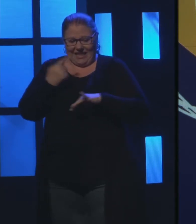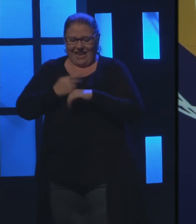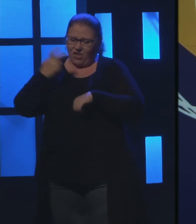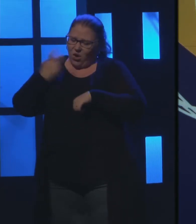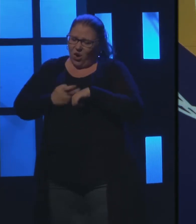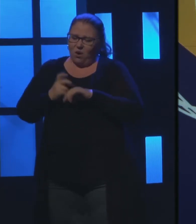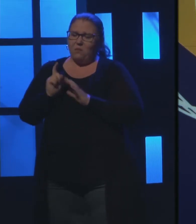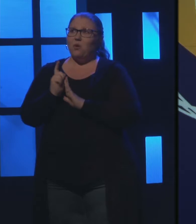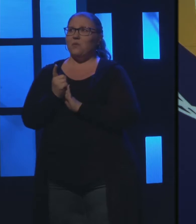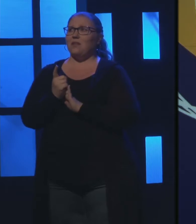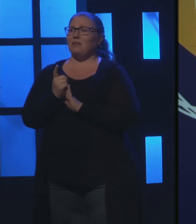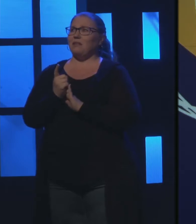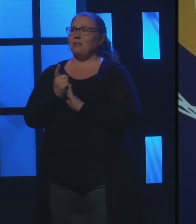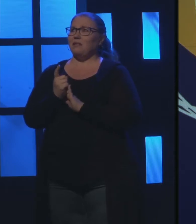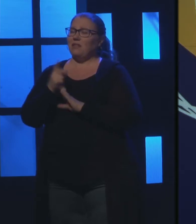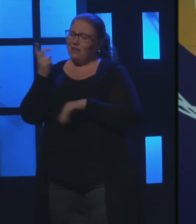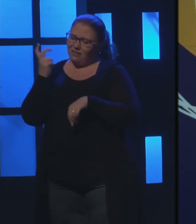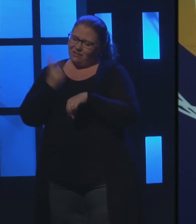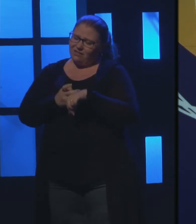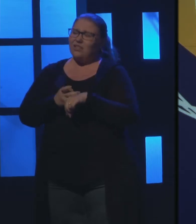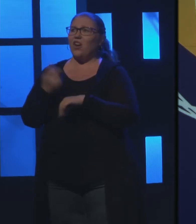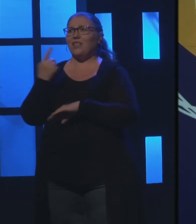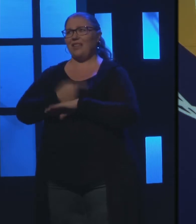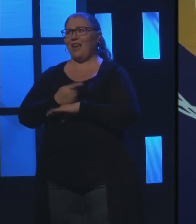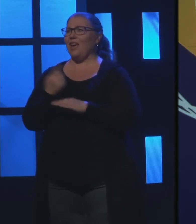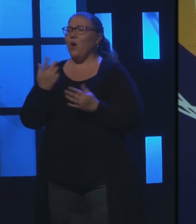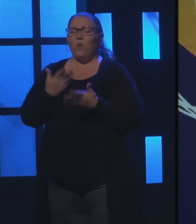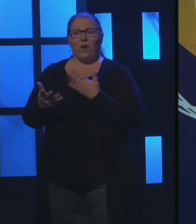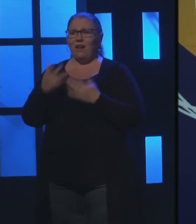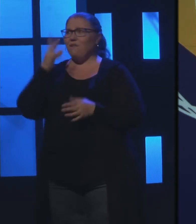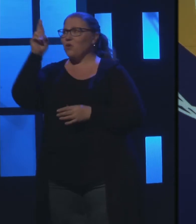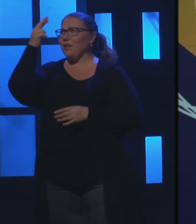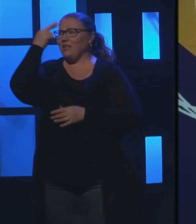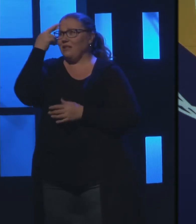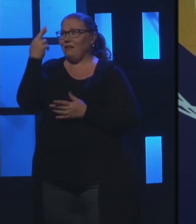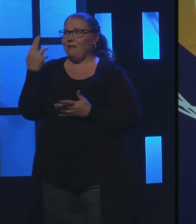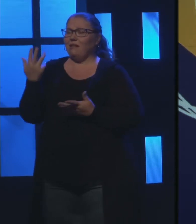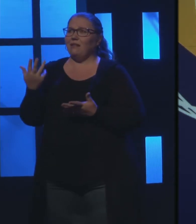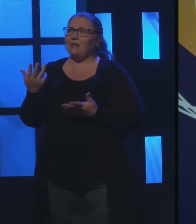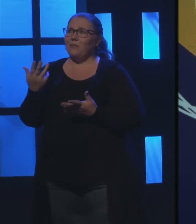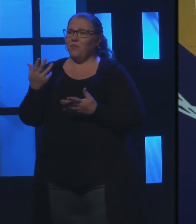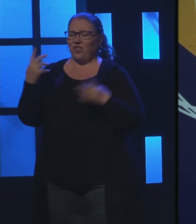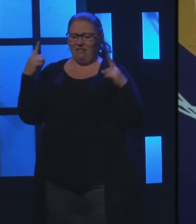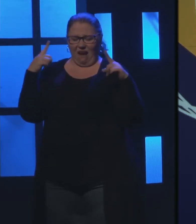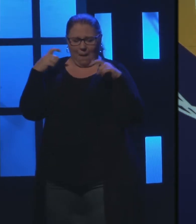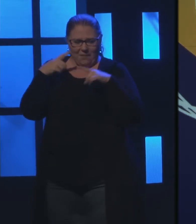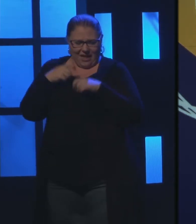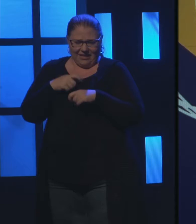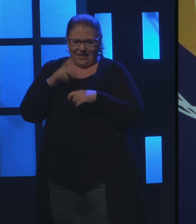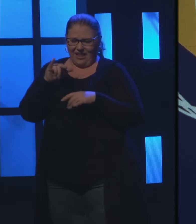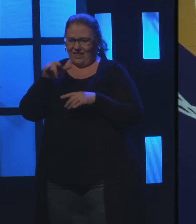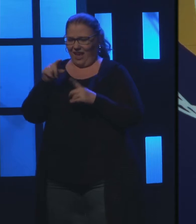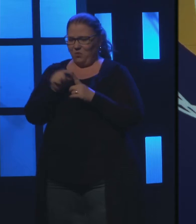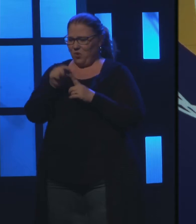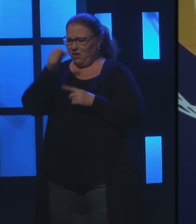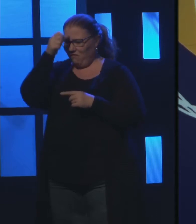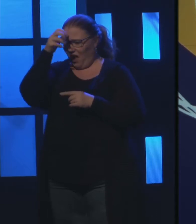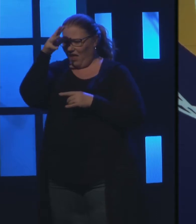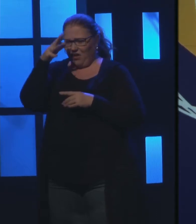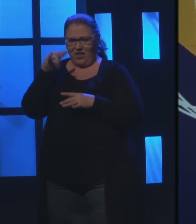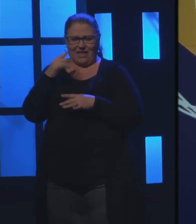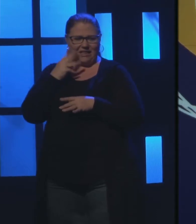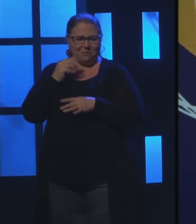difficult moment. It's just a tough one. For whatever reason, there's just a complexity to that word Father, to